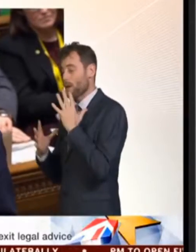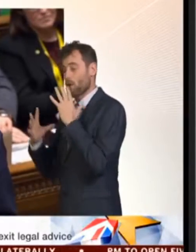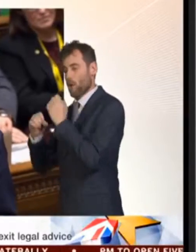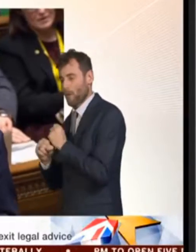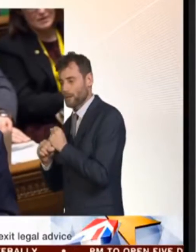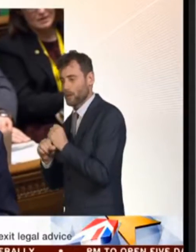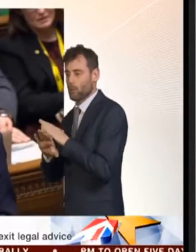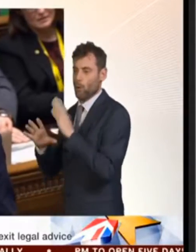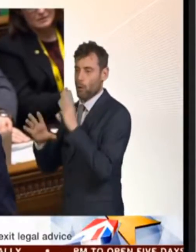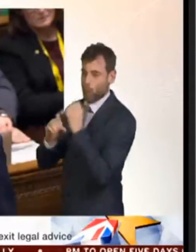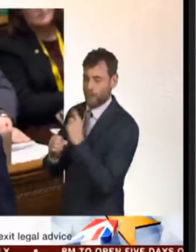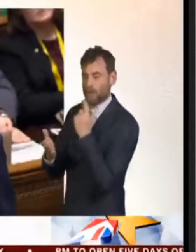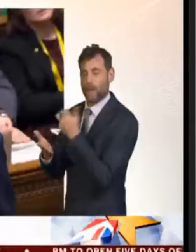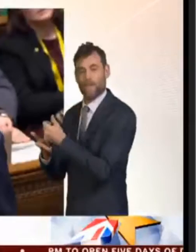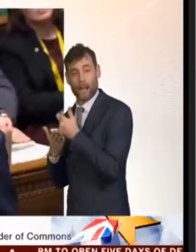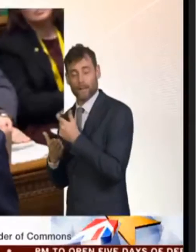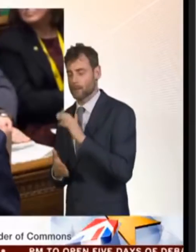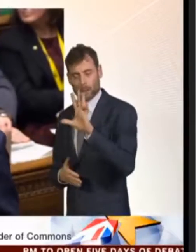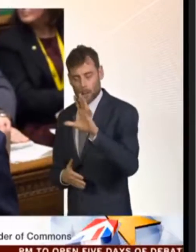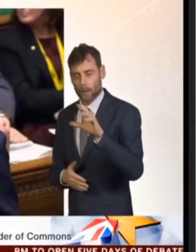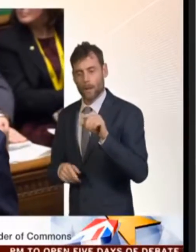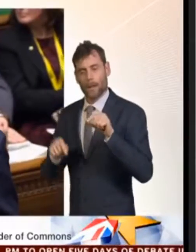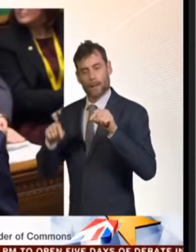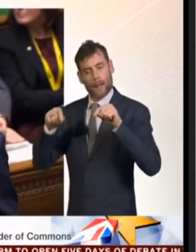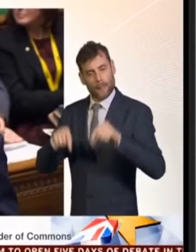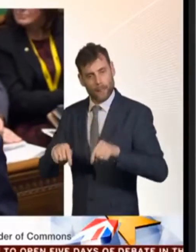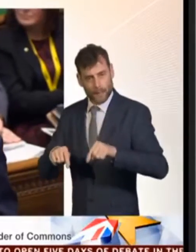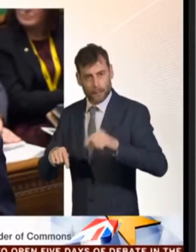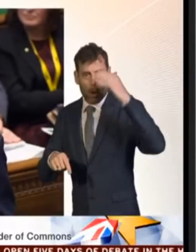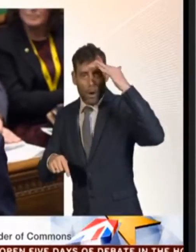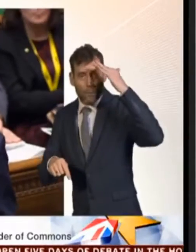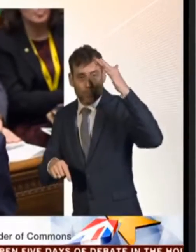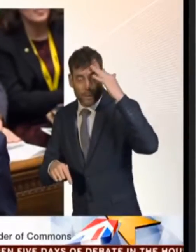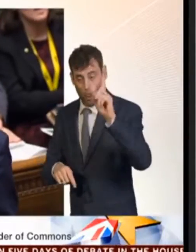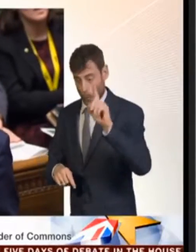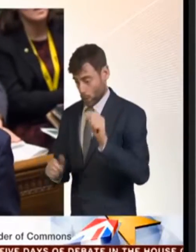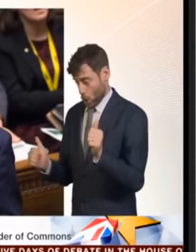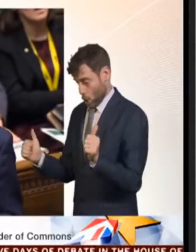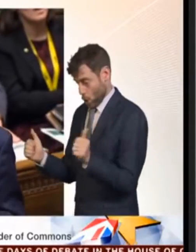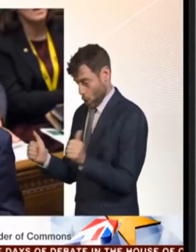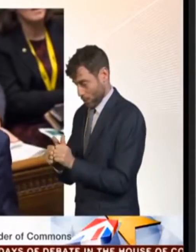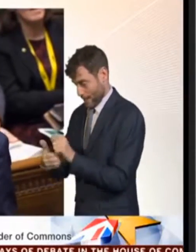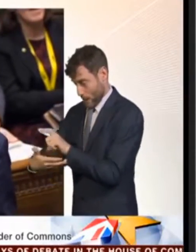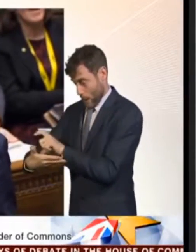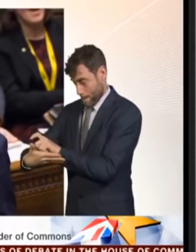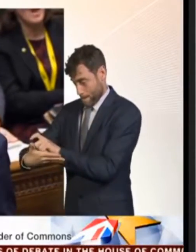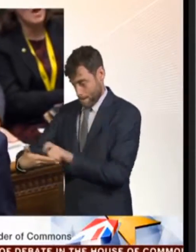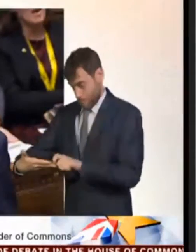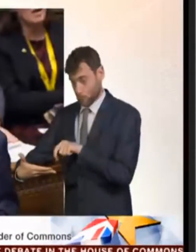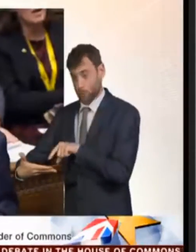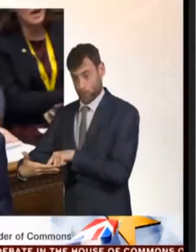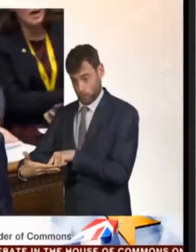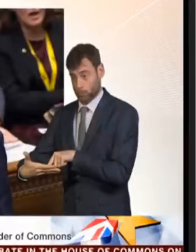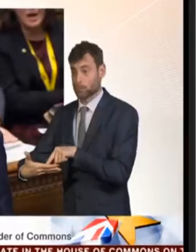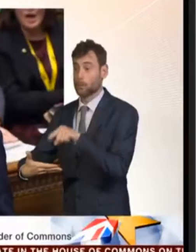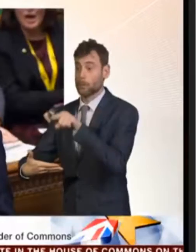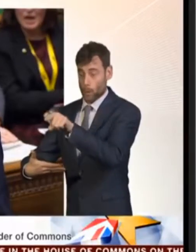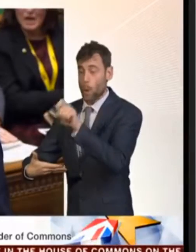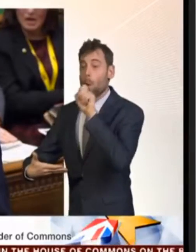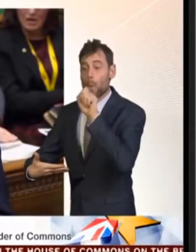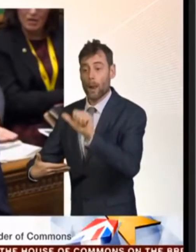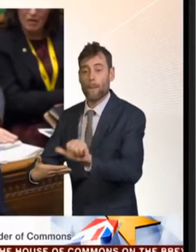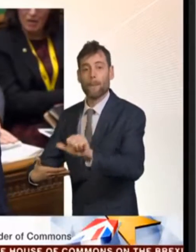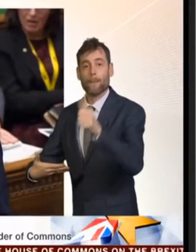principle. We're talking about the most fundamental principle that governs our nations. The principle that Parliament